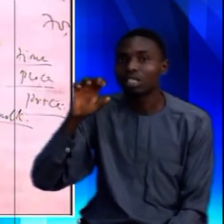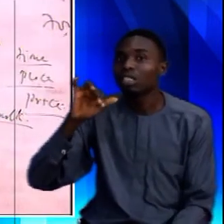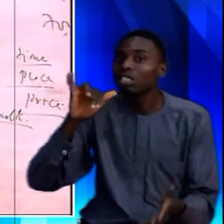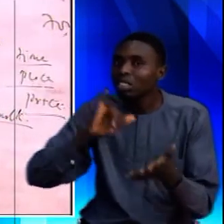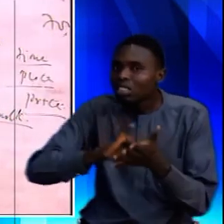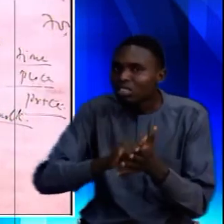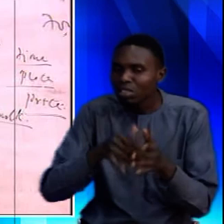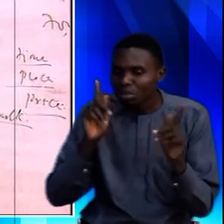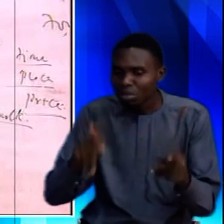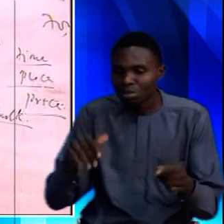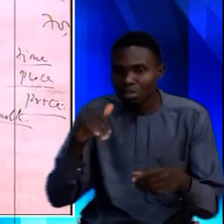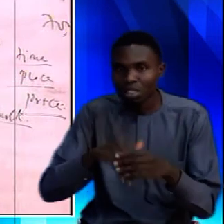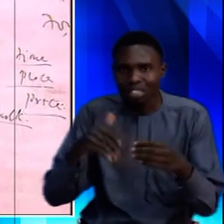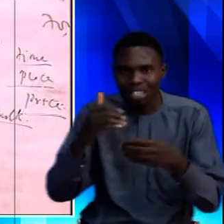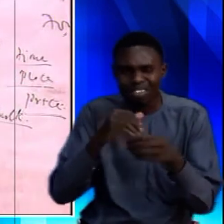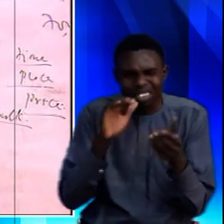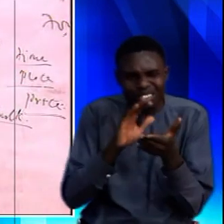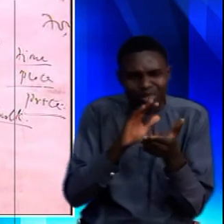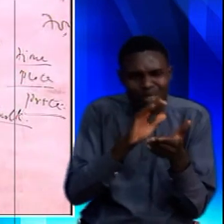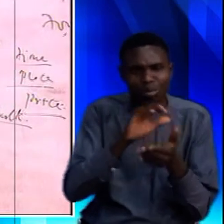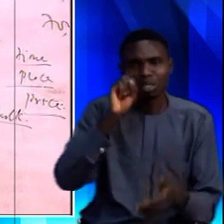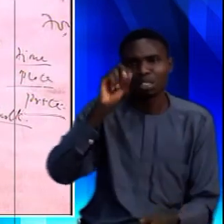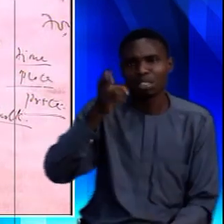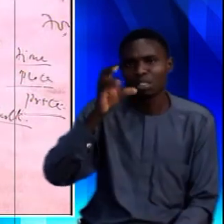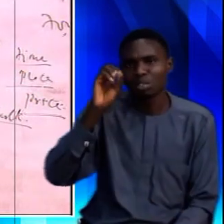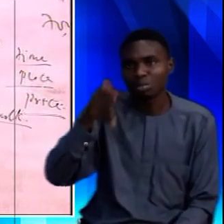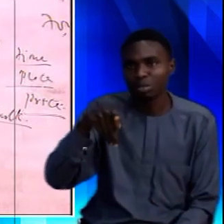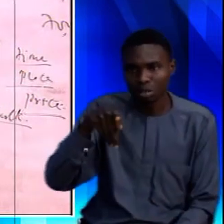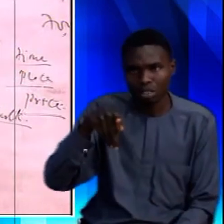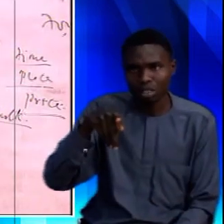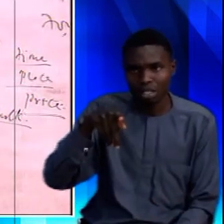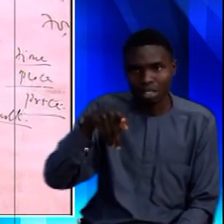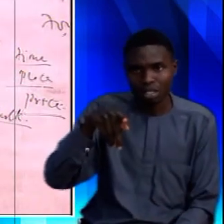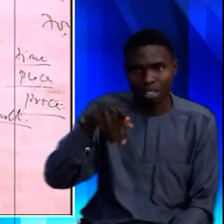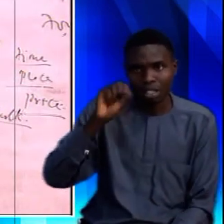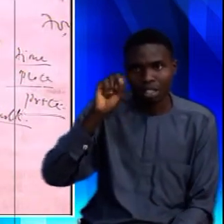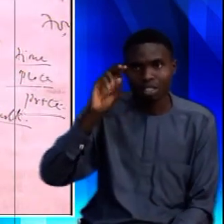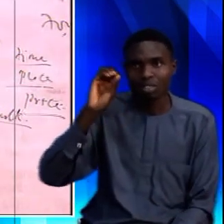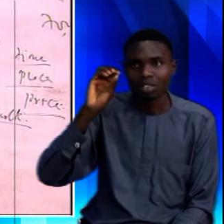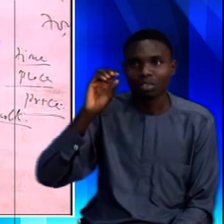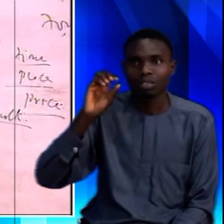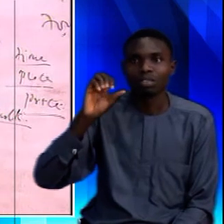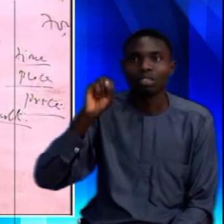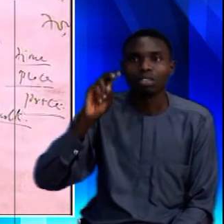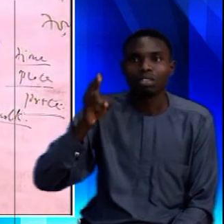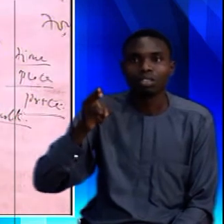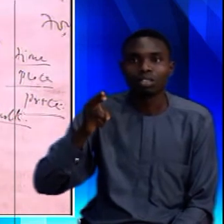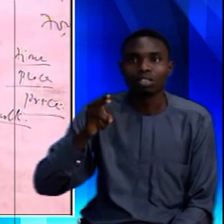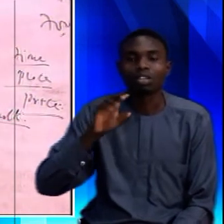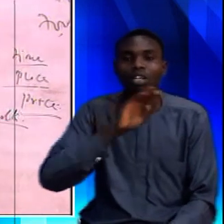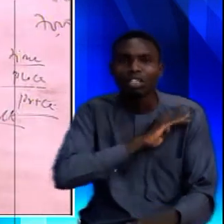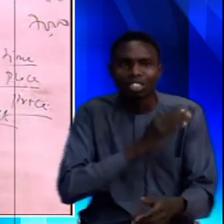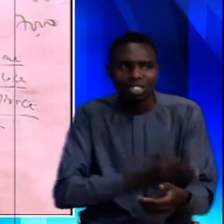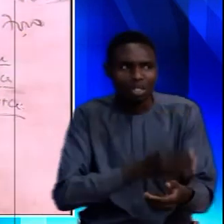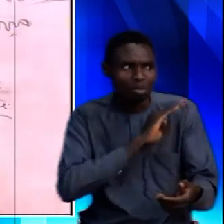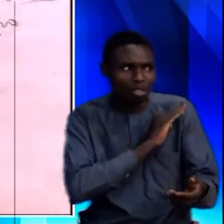goods or items, drop there. If you want in pieces, you buy. If you want in units, they'll still sell it to